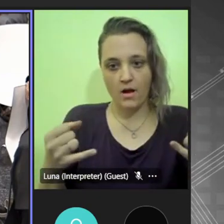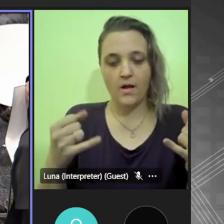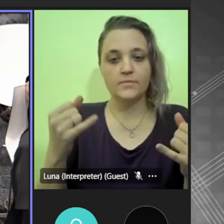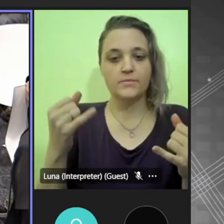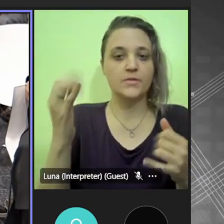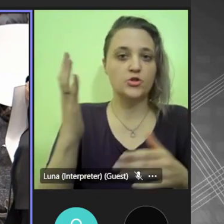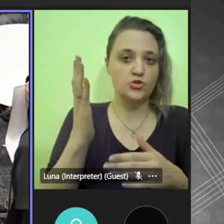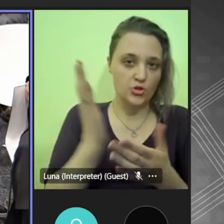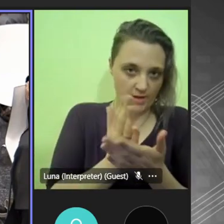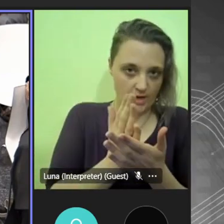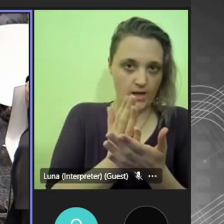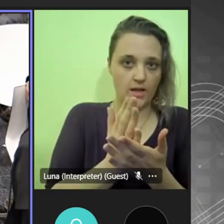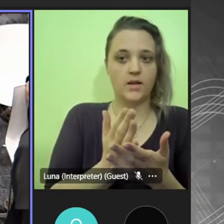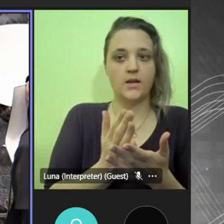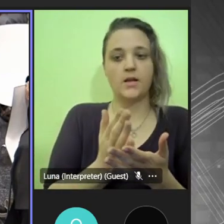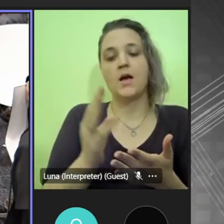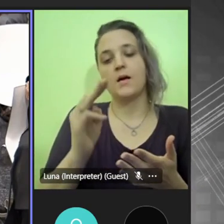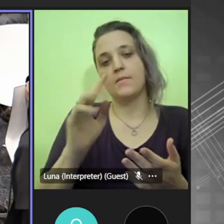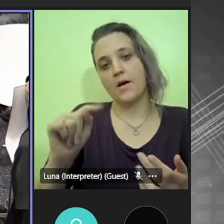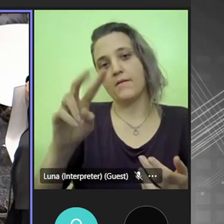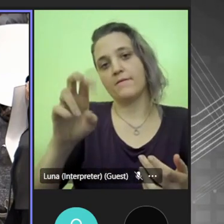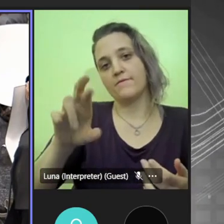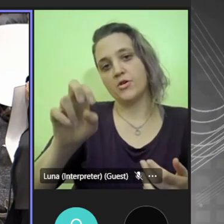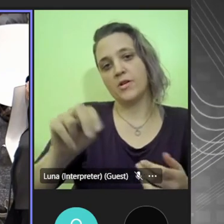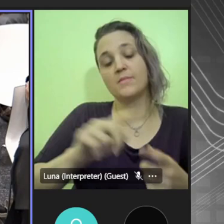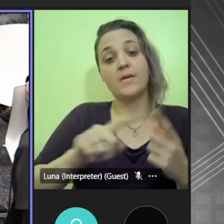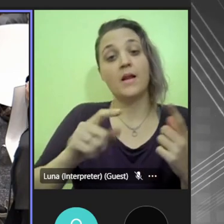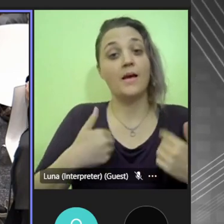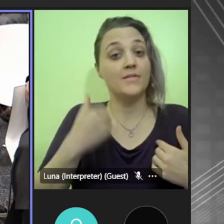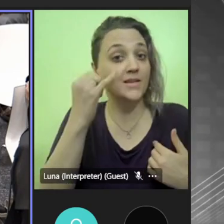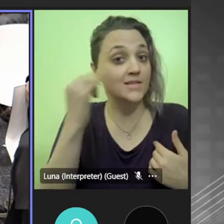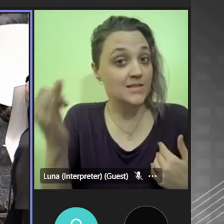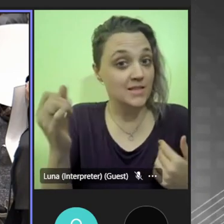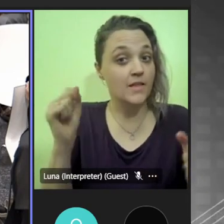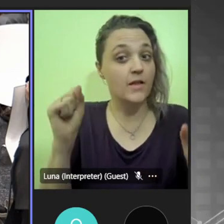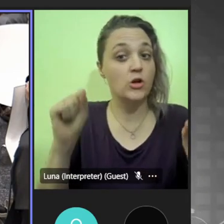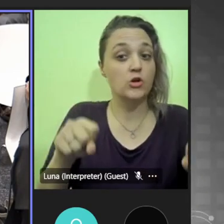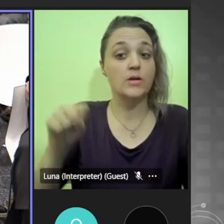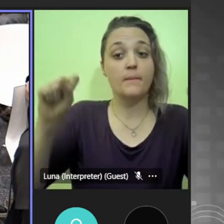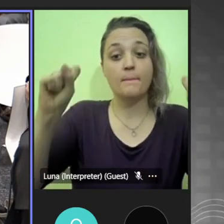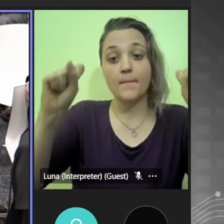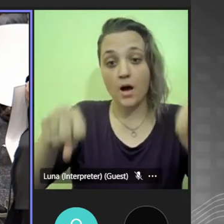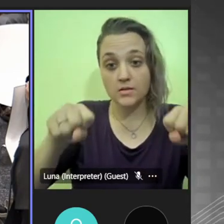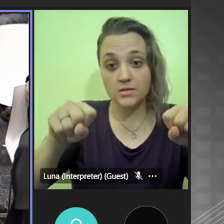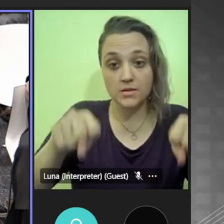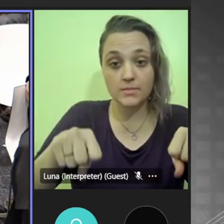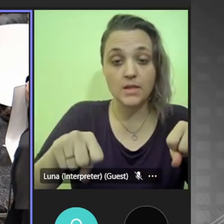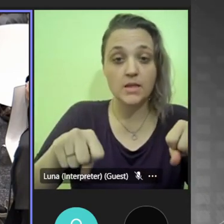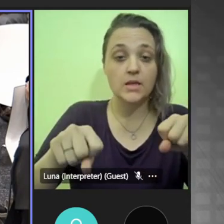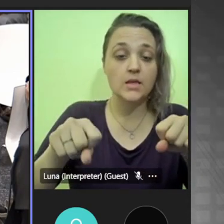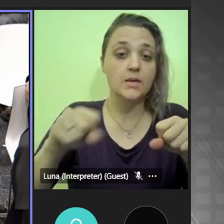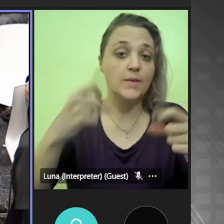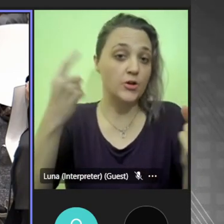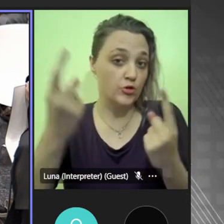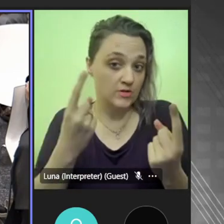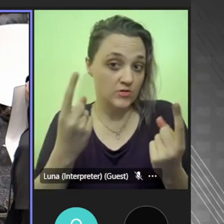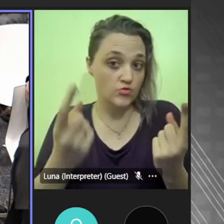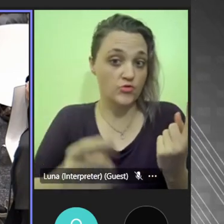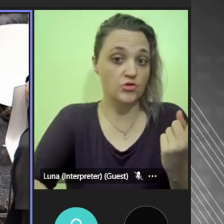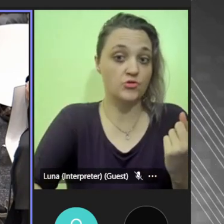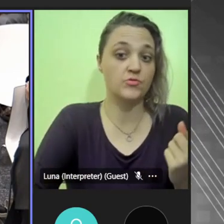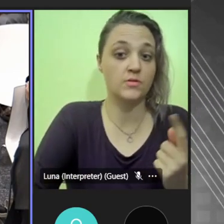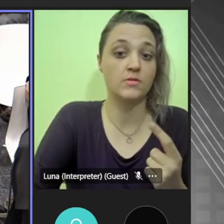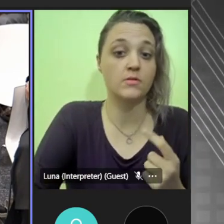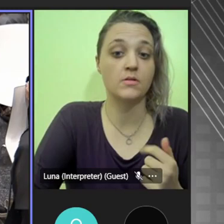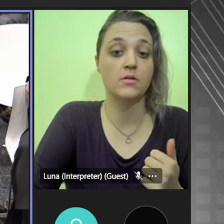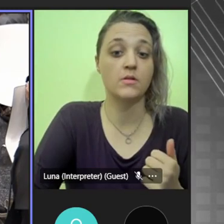yellow line being terminated at Mount Vernon, but I have an idea that could possibly